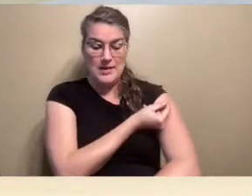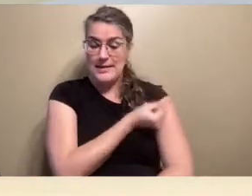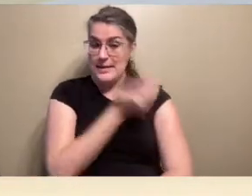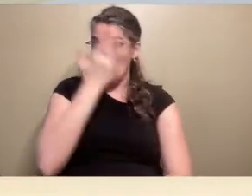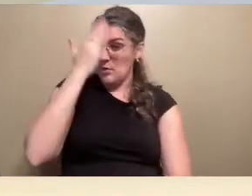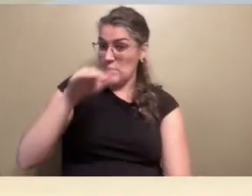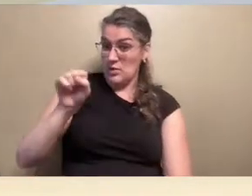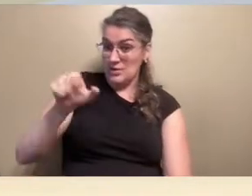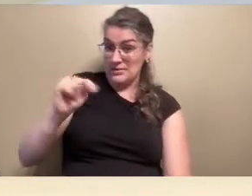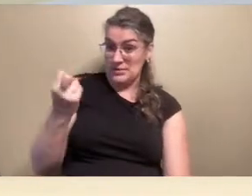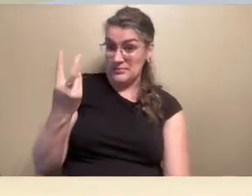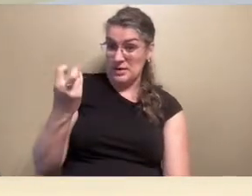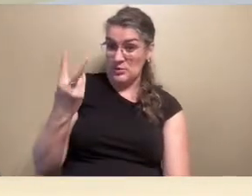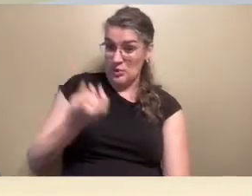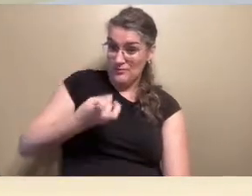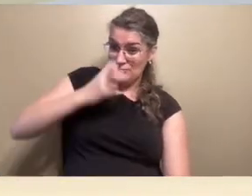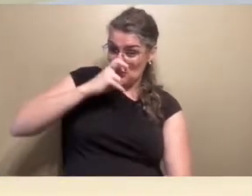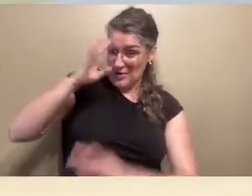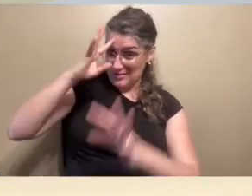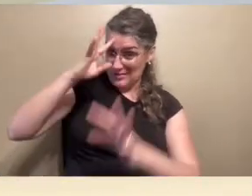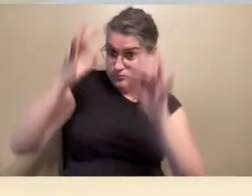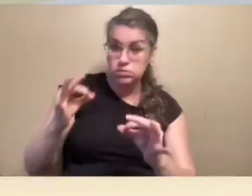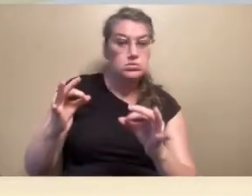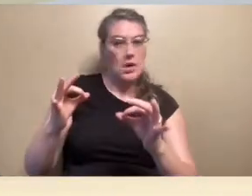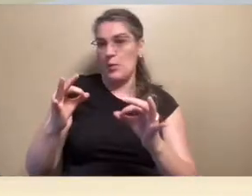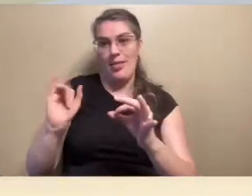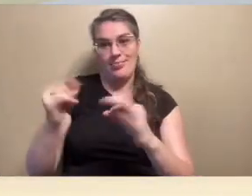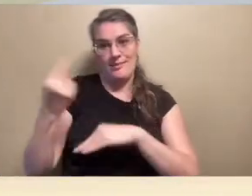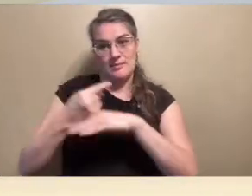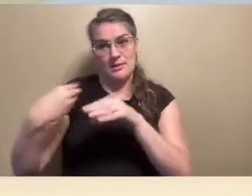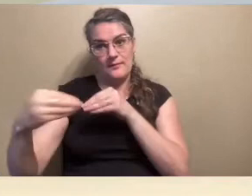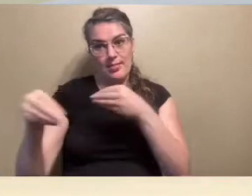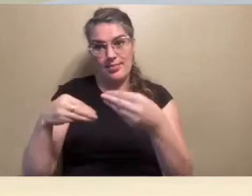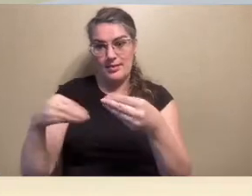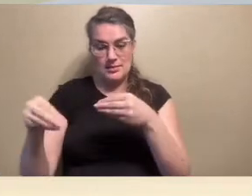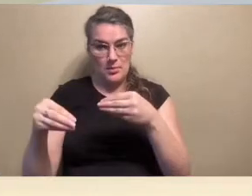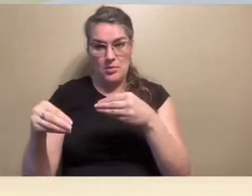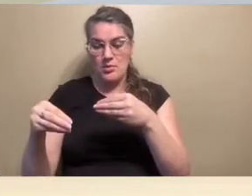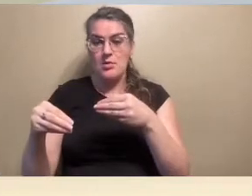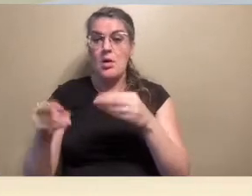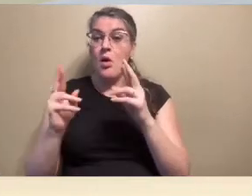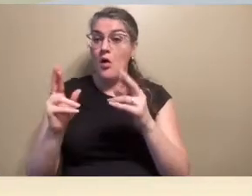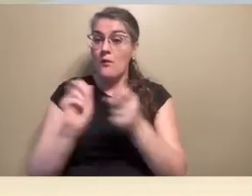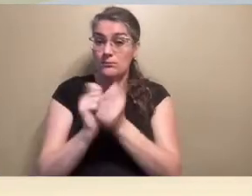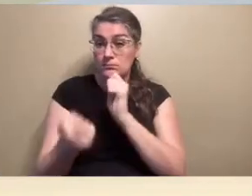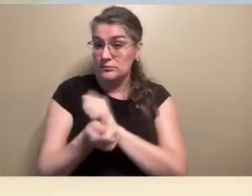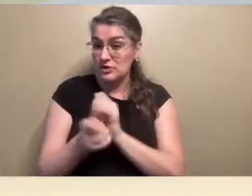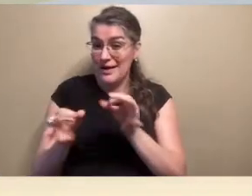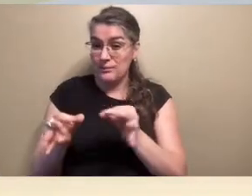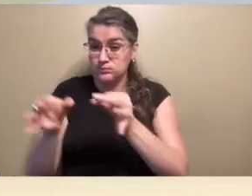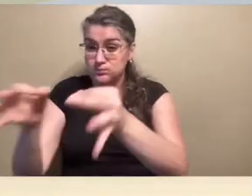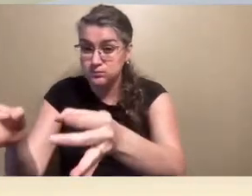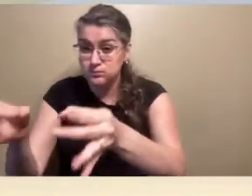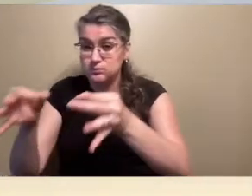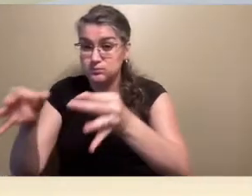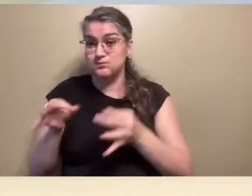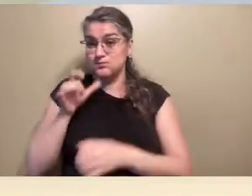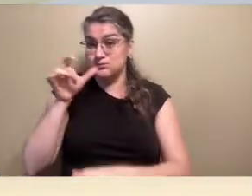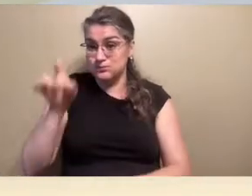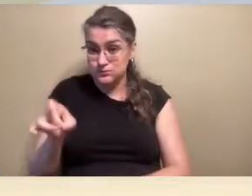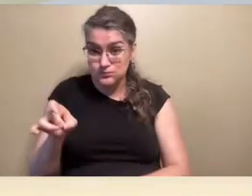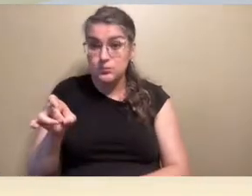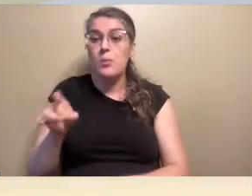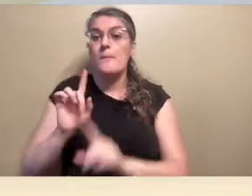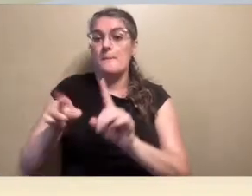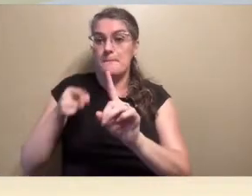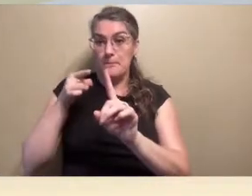already. So, but we're trying not to look too far ahead, but hoping that we will achieve